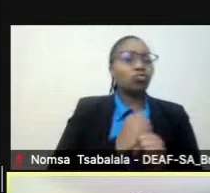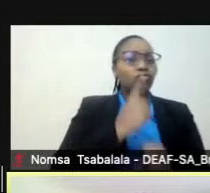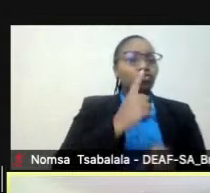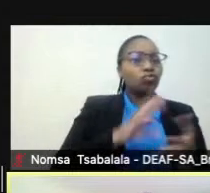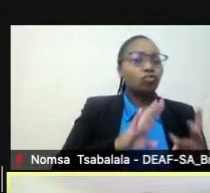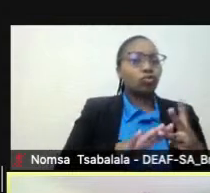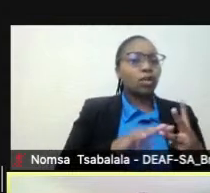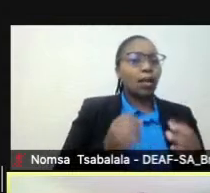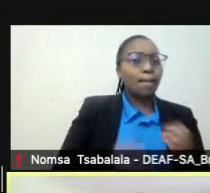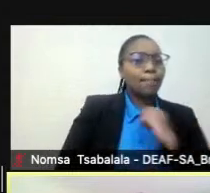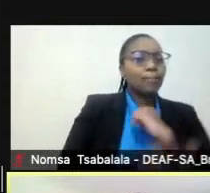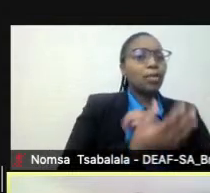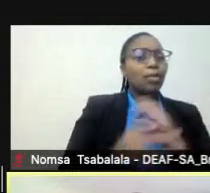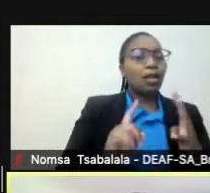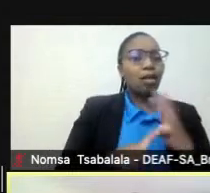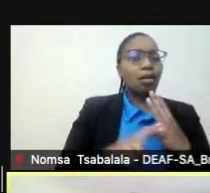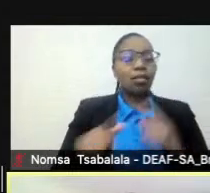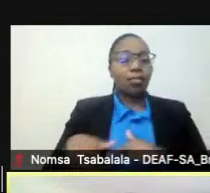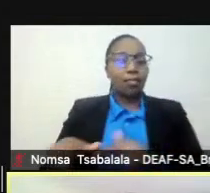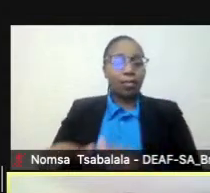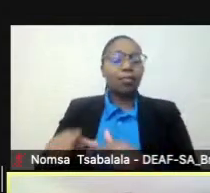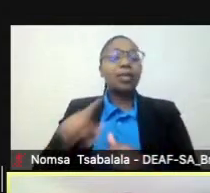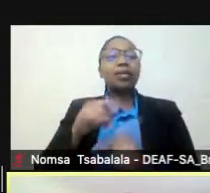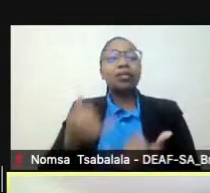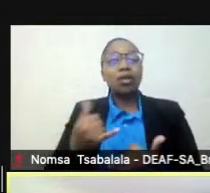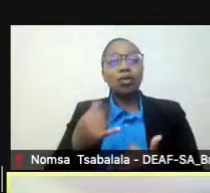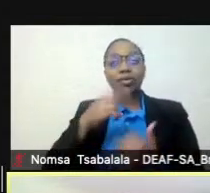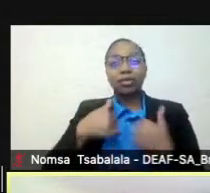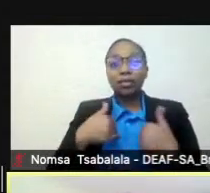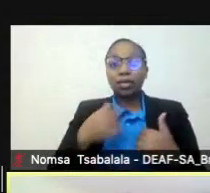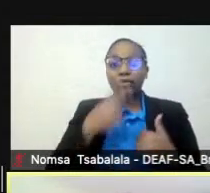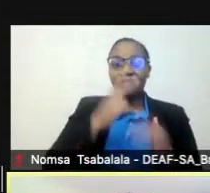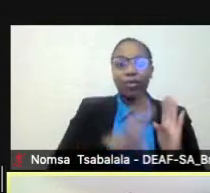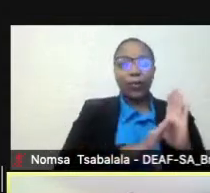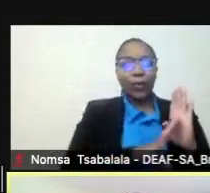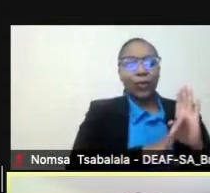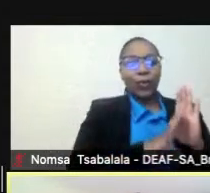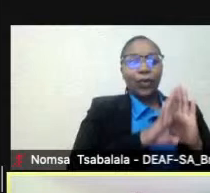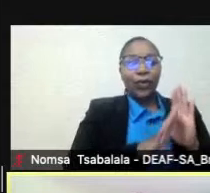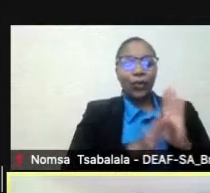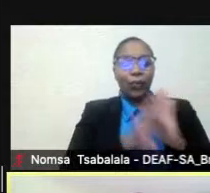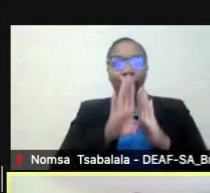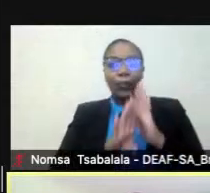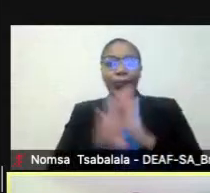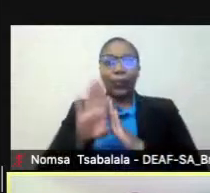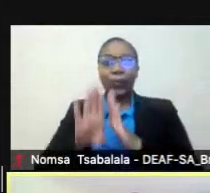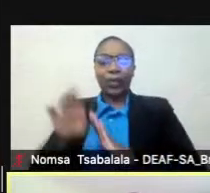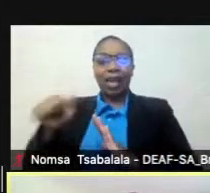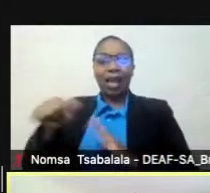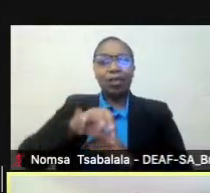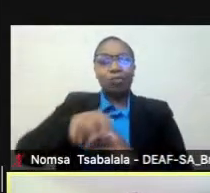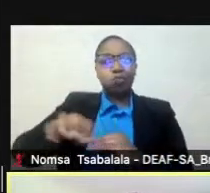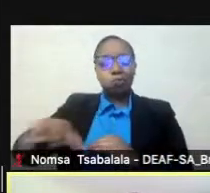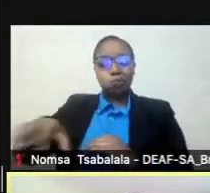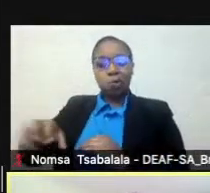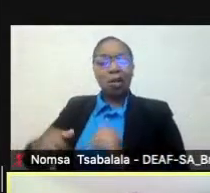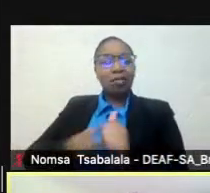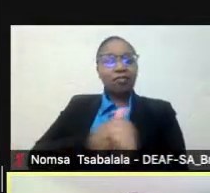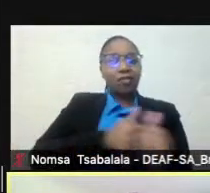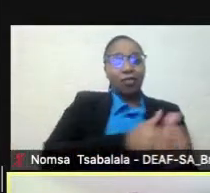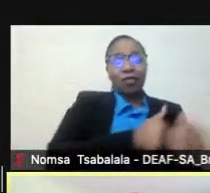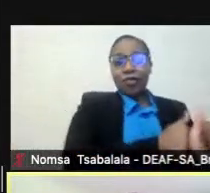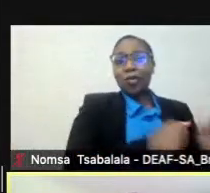the other provinces as well. And so you can really see that this is, data up until last Saturday. And this is